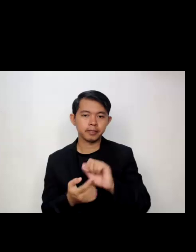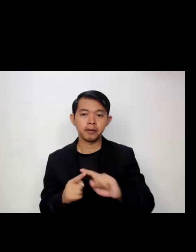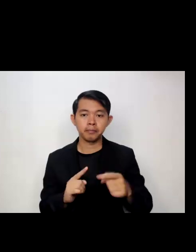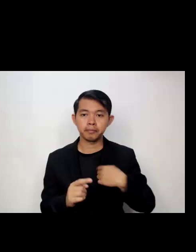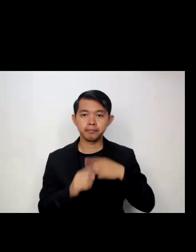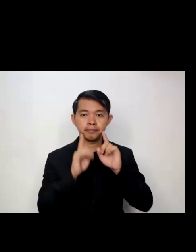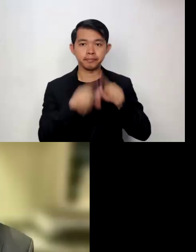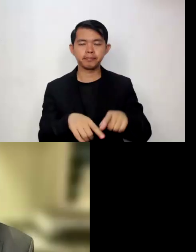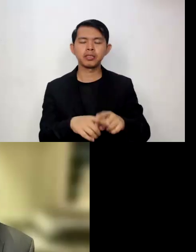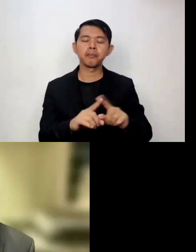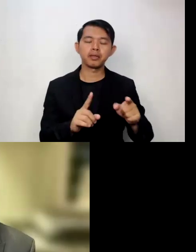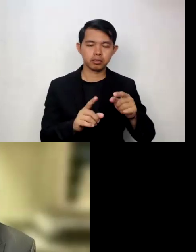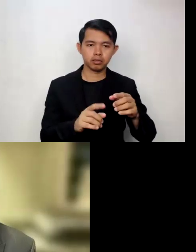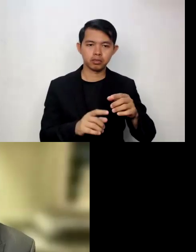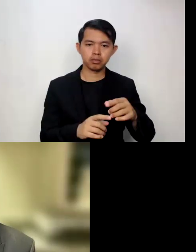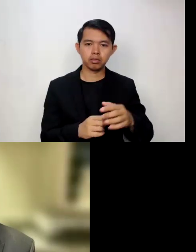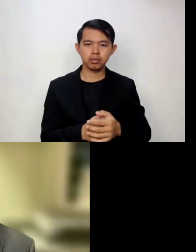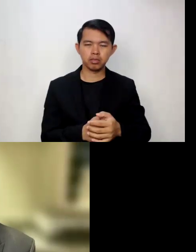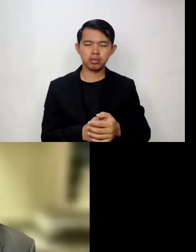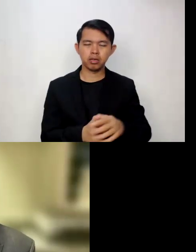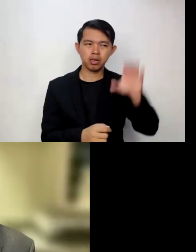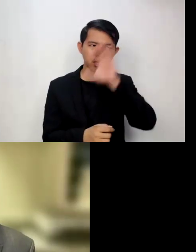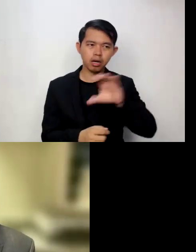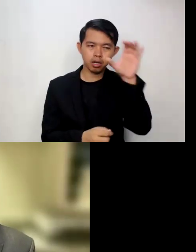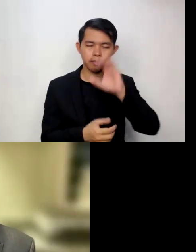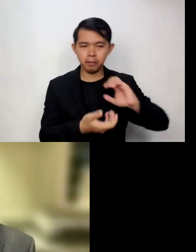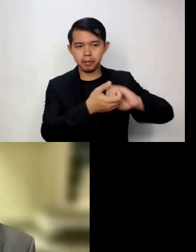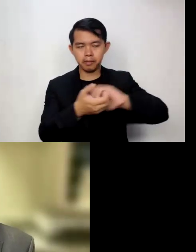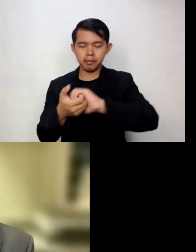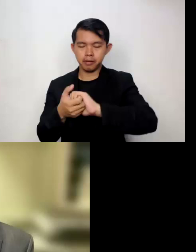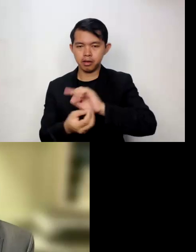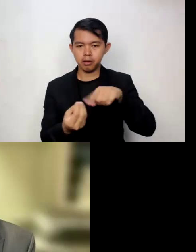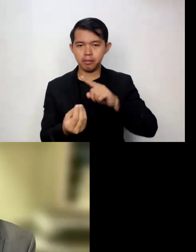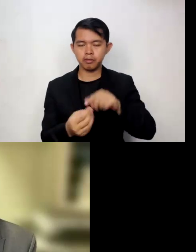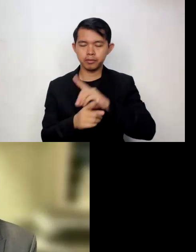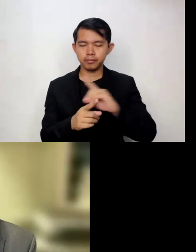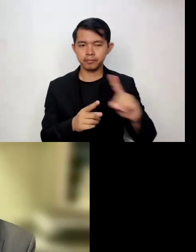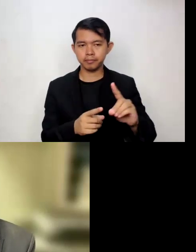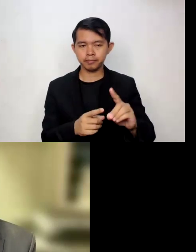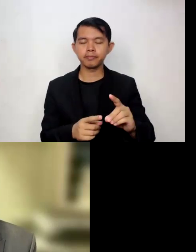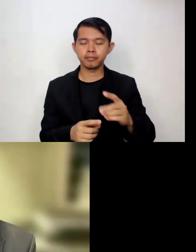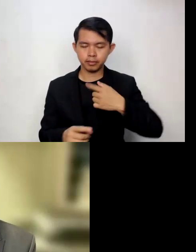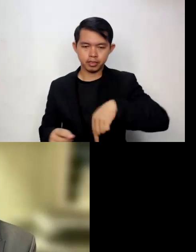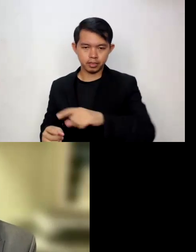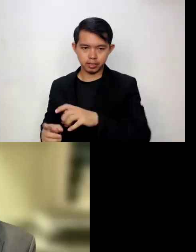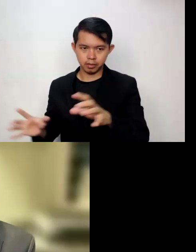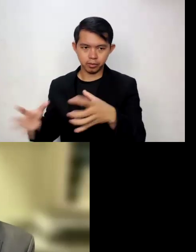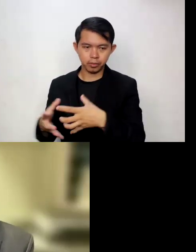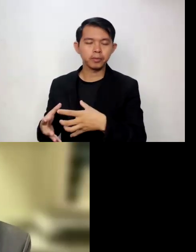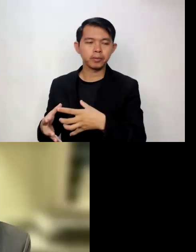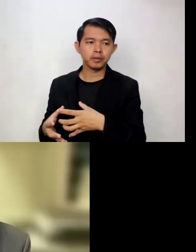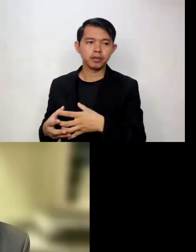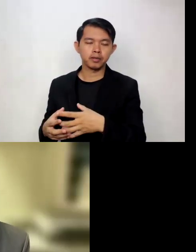somehow look for allies within the discipline, within my field, within my school, within